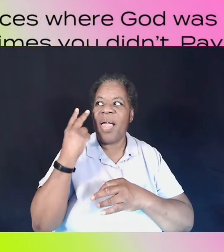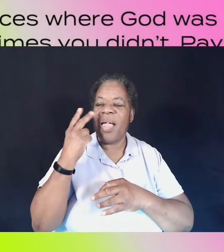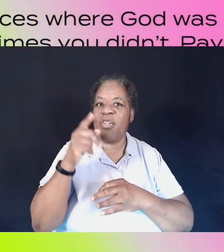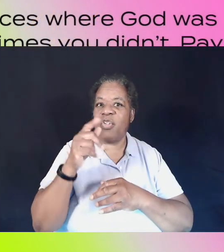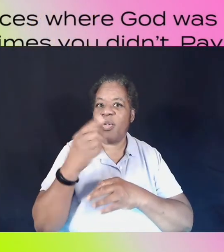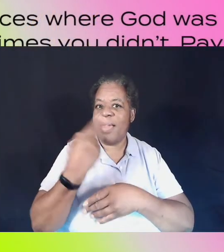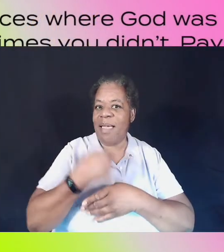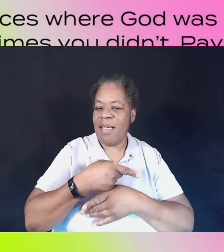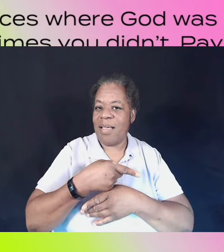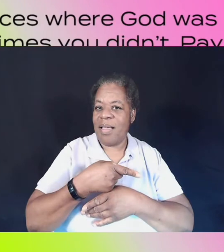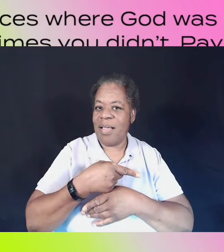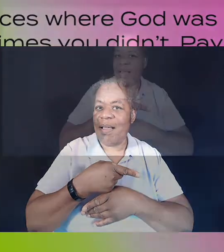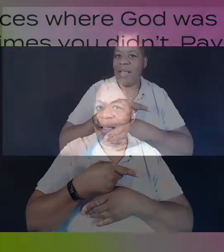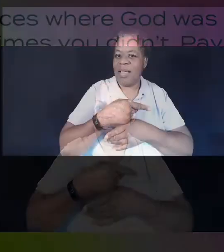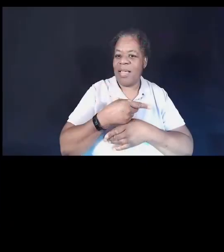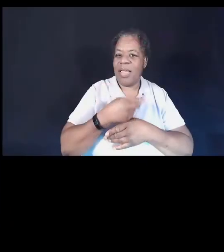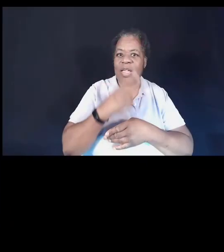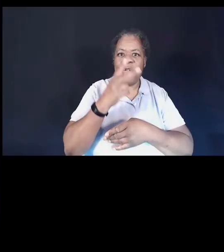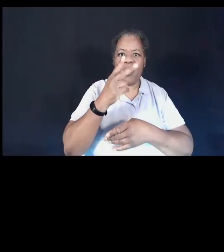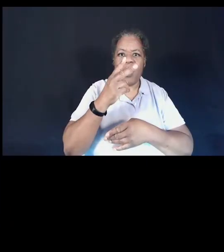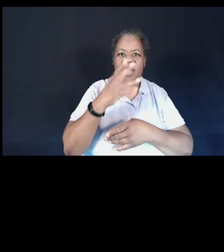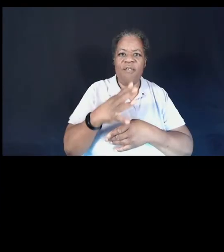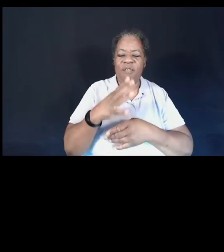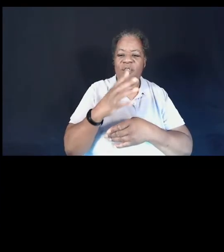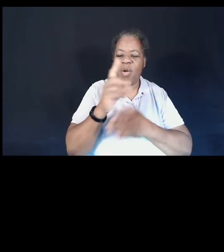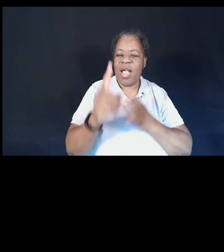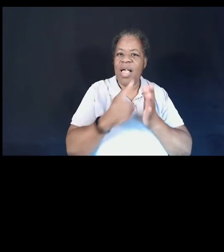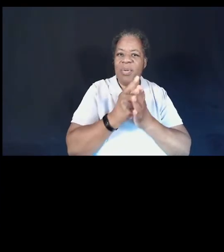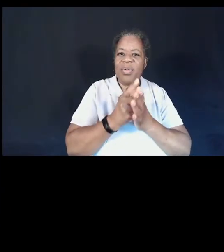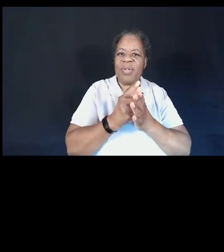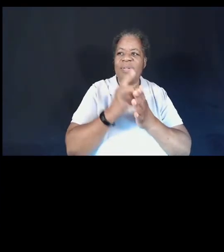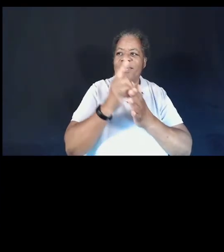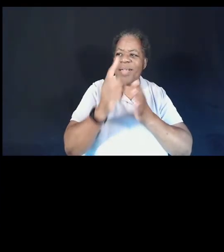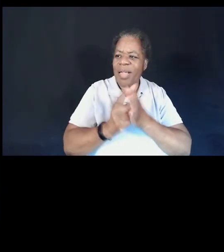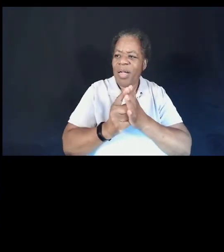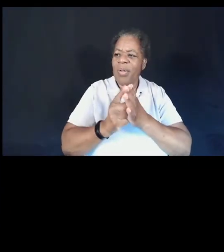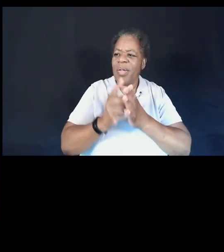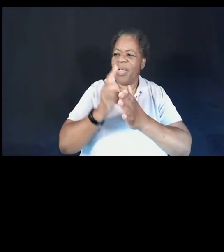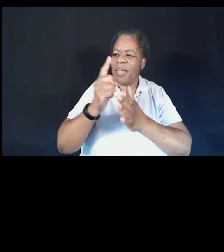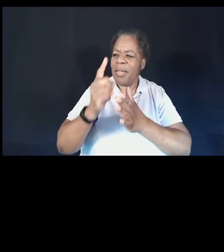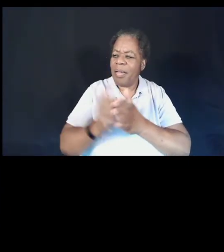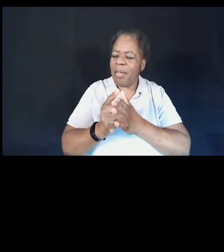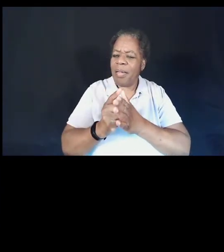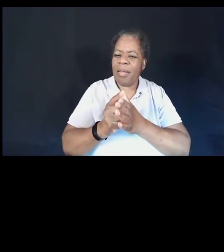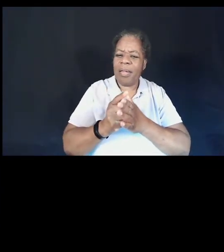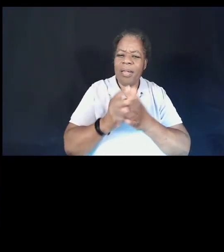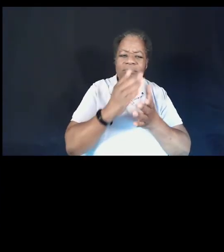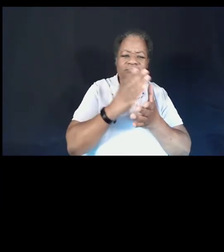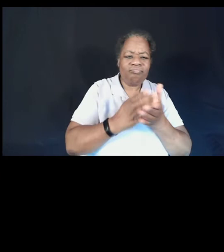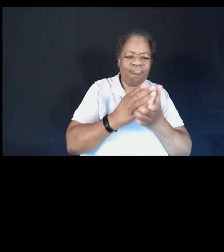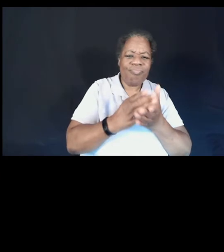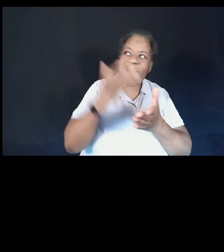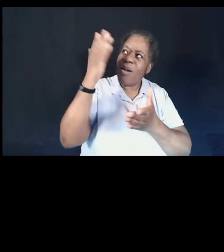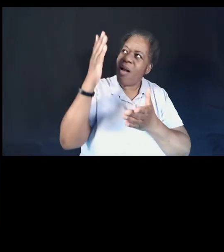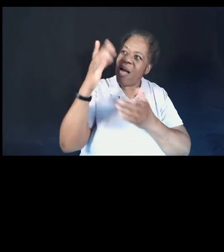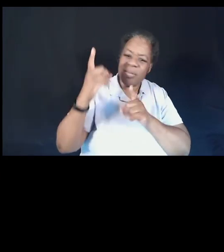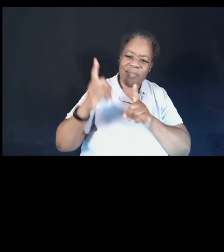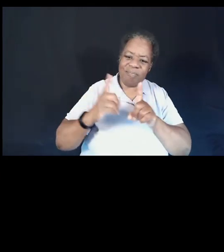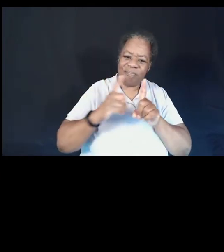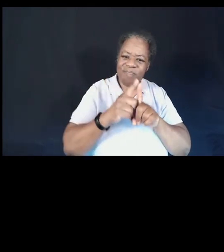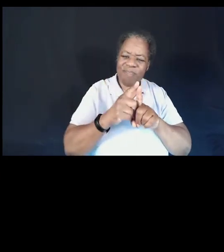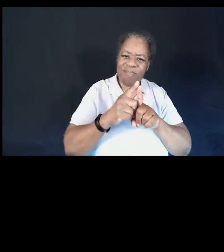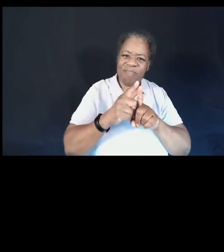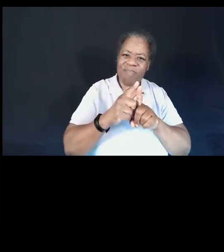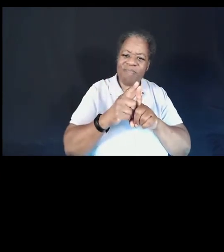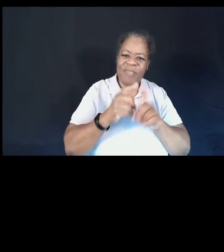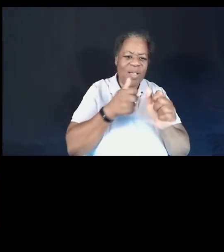Look through your last 24 hours. Hour by hour, if you need, looking for places where God was with you, places where you followed Jesus well